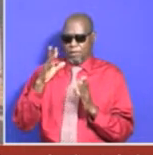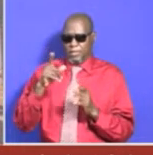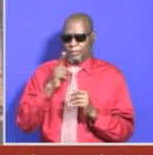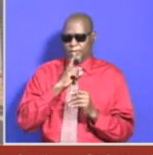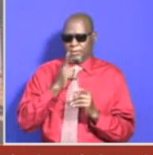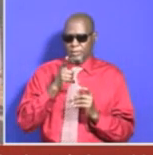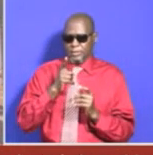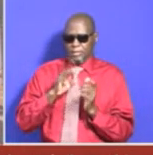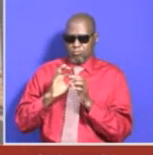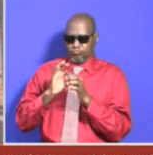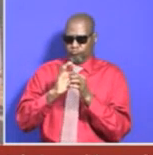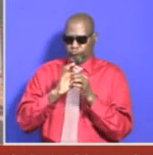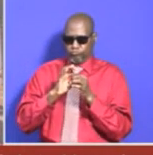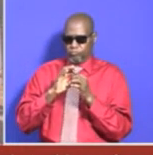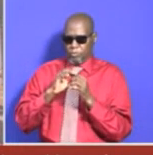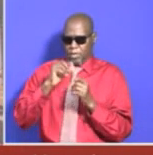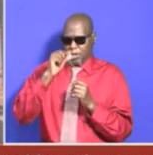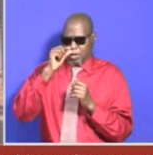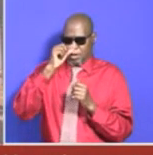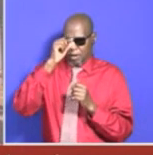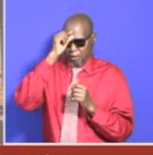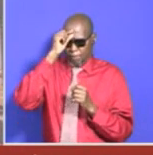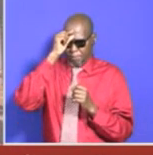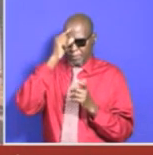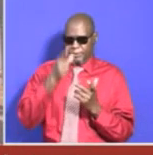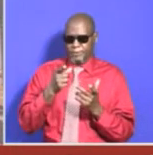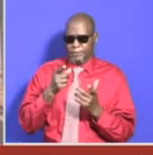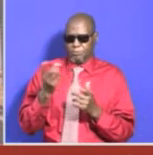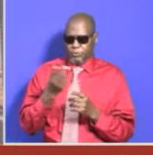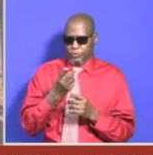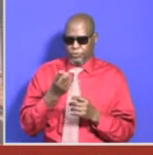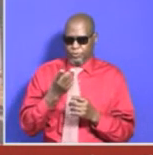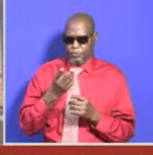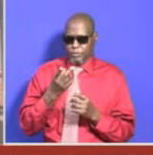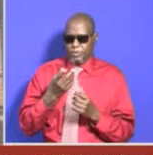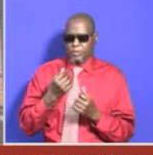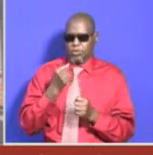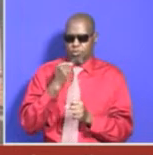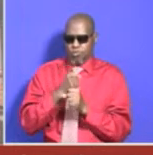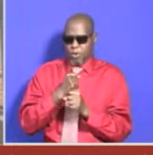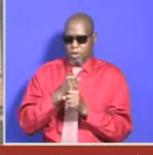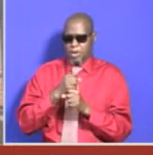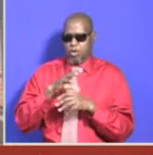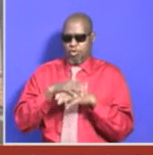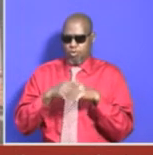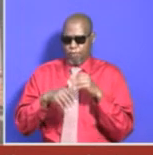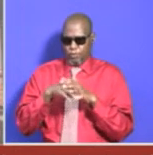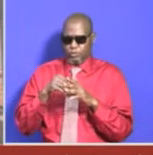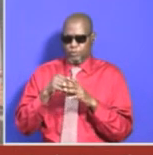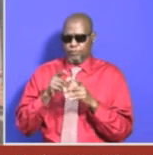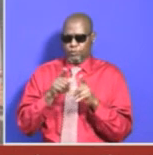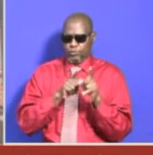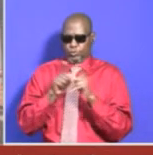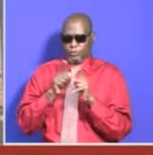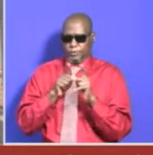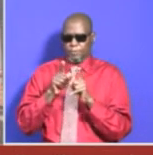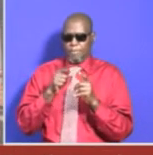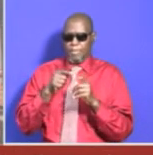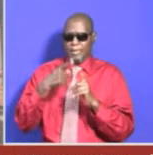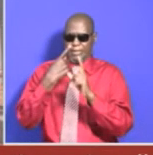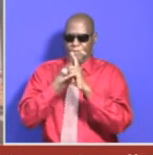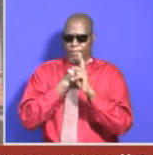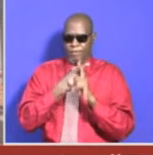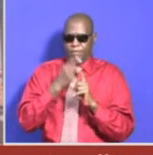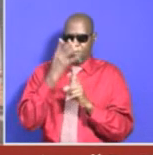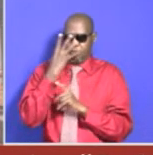rates room along the tourism corridors to improve on the comfort of the tourists. He added that Narok is endowed with numerous beautiful